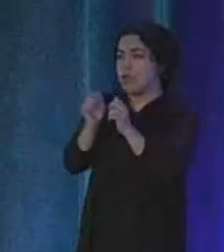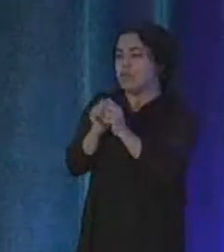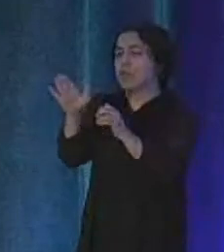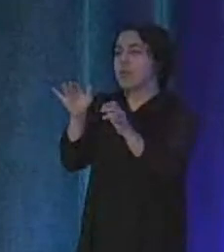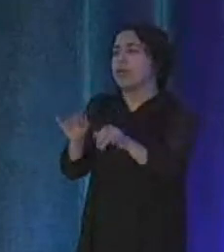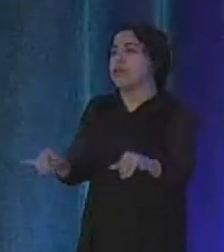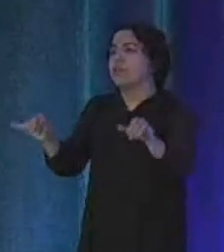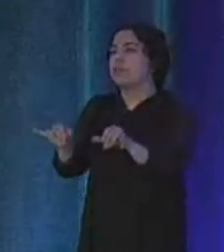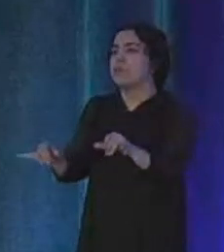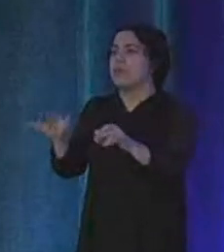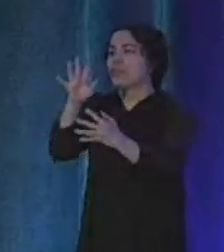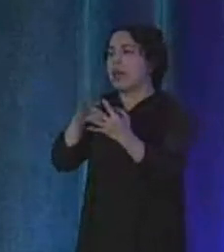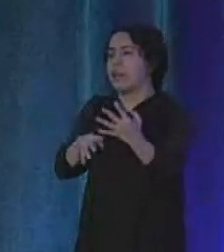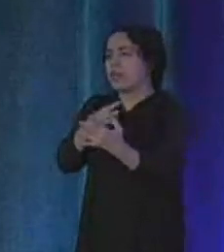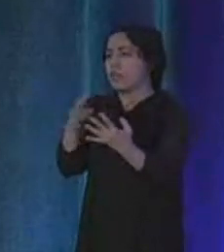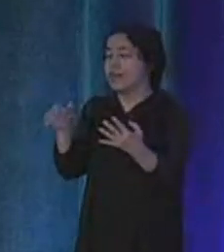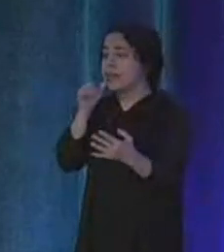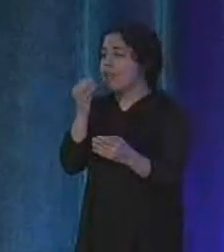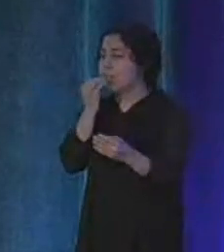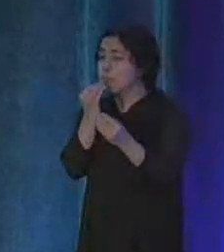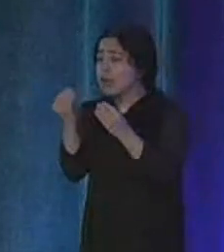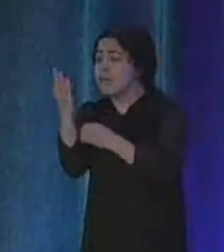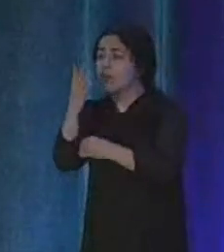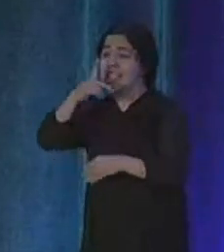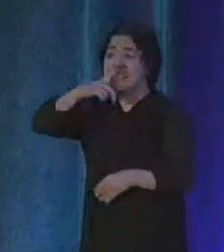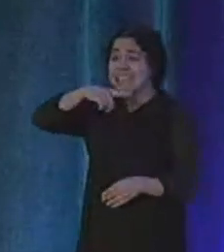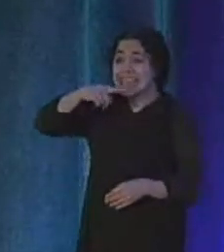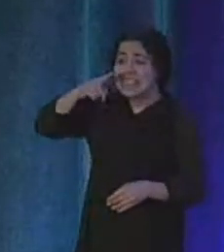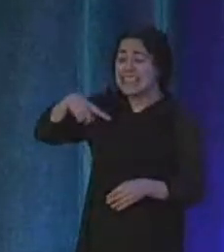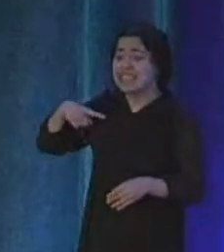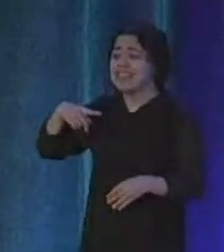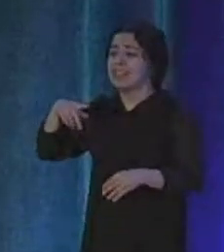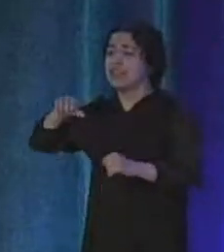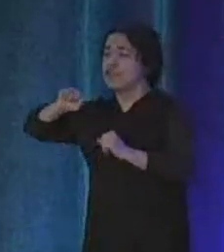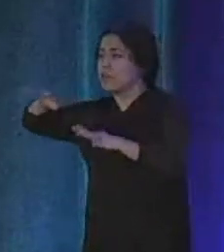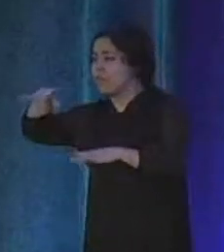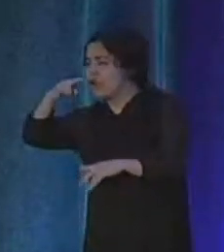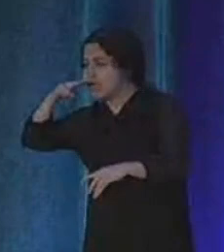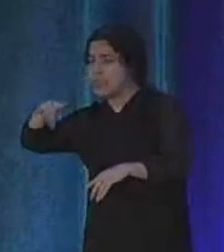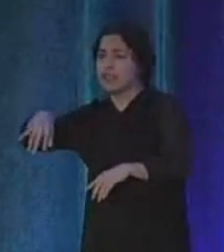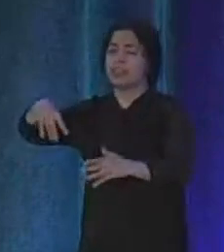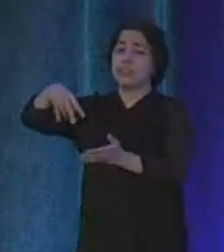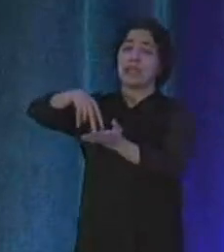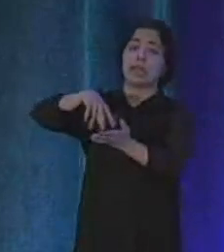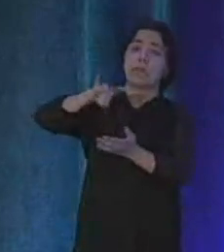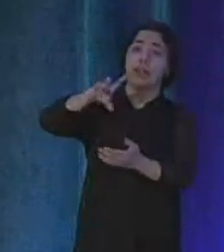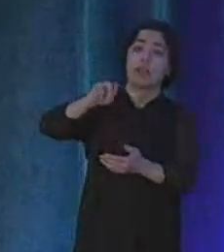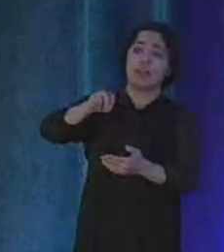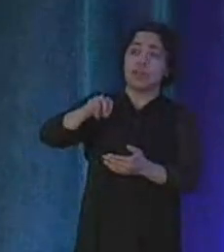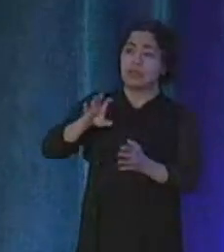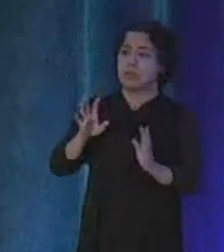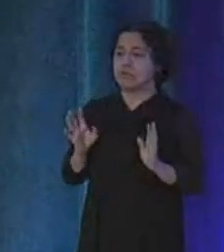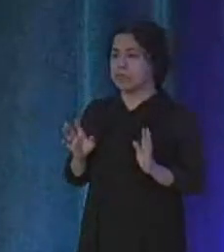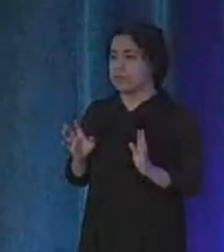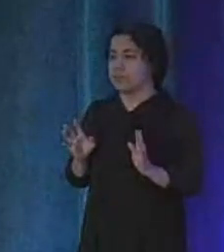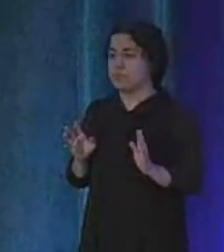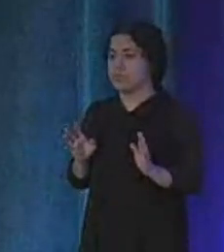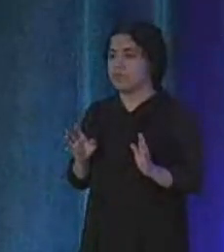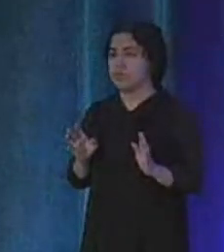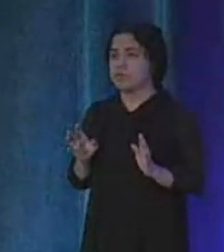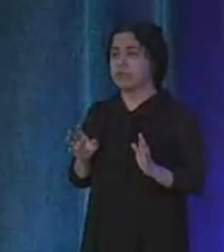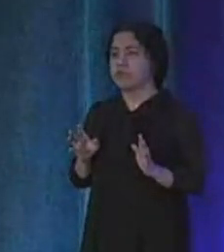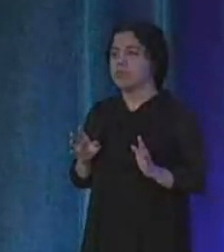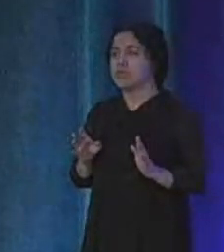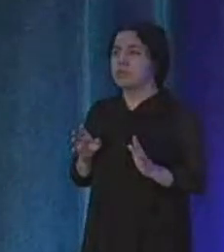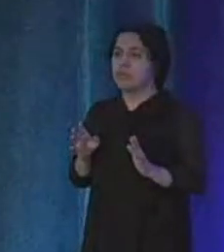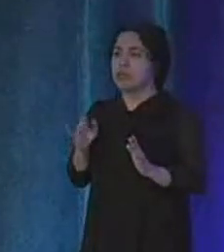isn't, eat breakfast, brush my teeth, drop the kids off at school, stand up at 8:30. Those things are important as far as, keeping